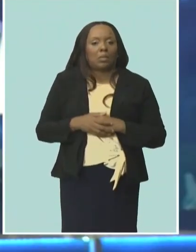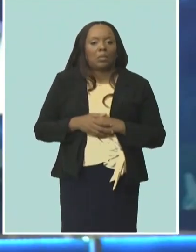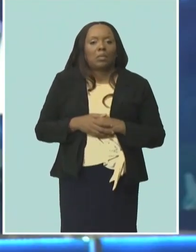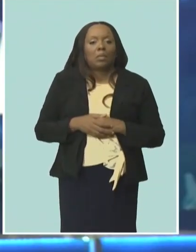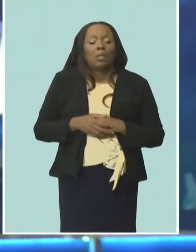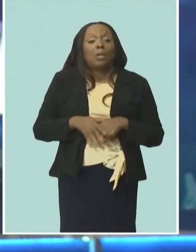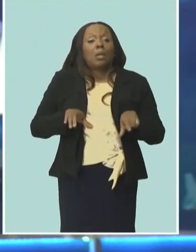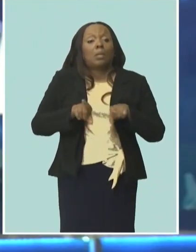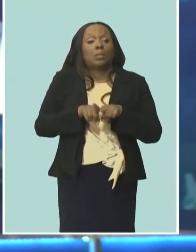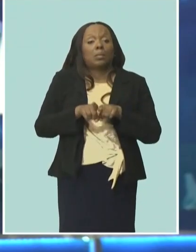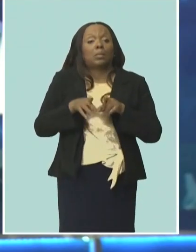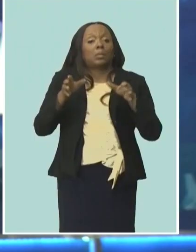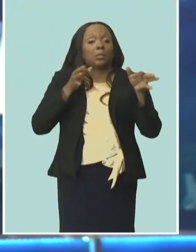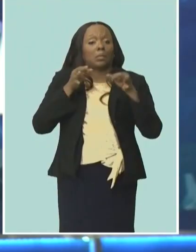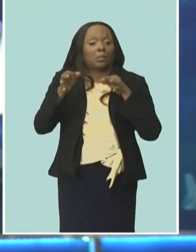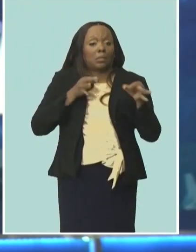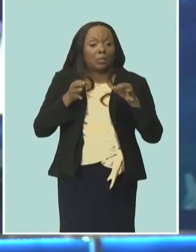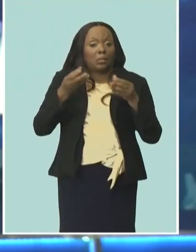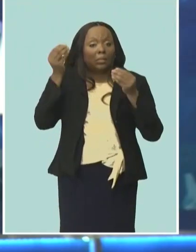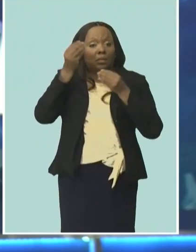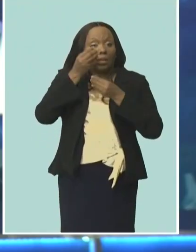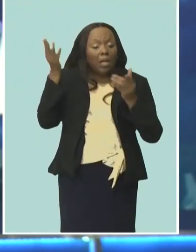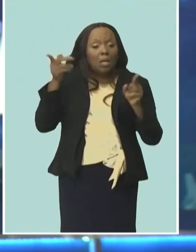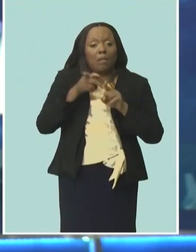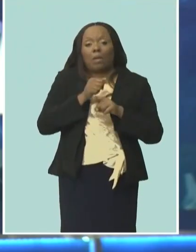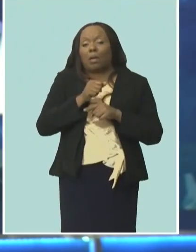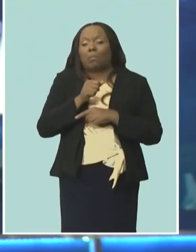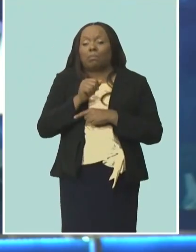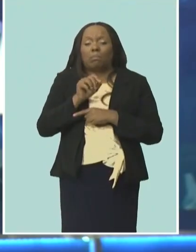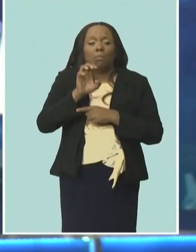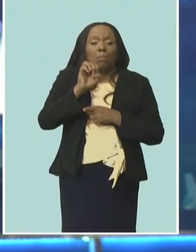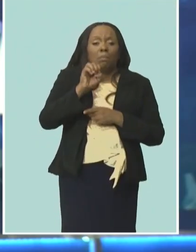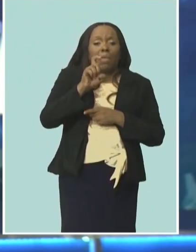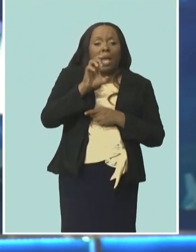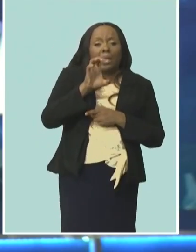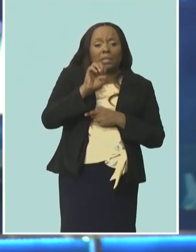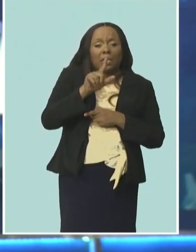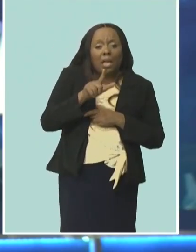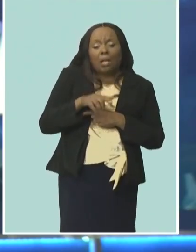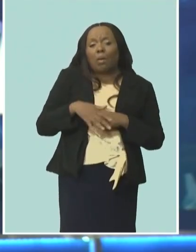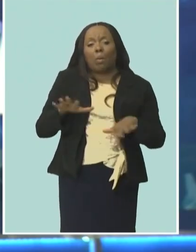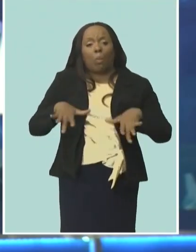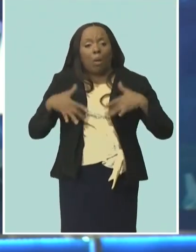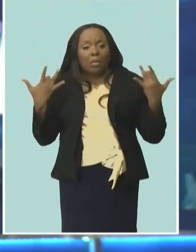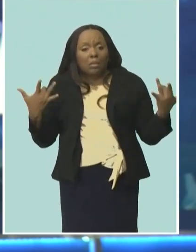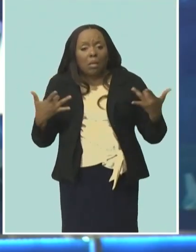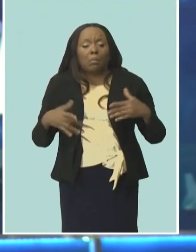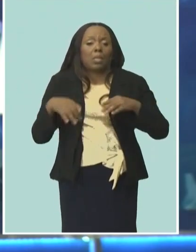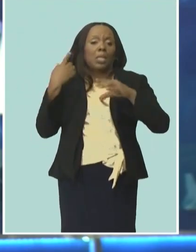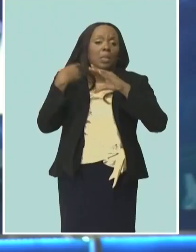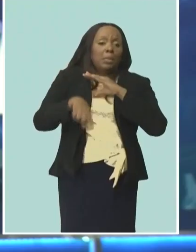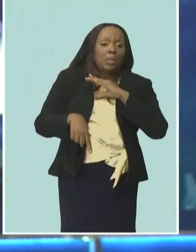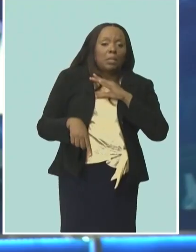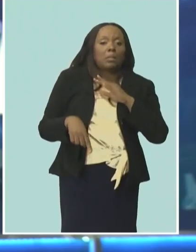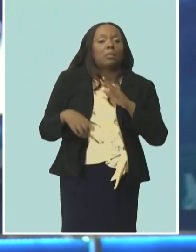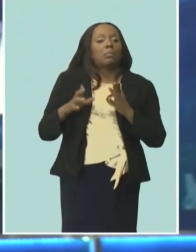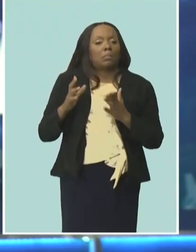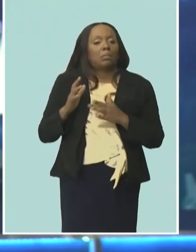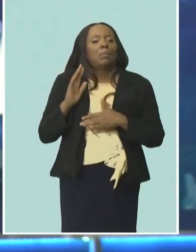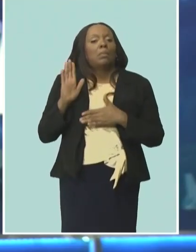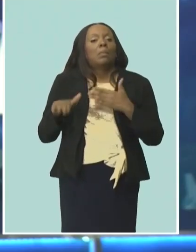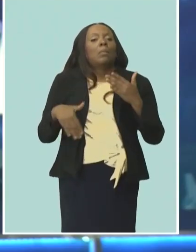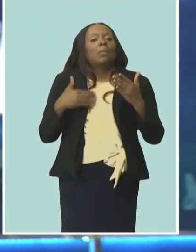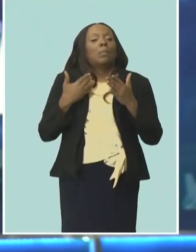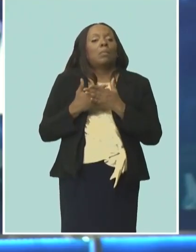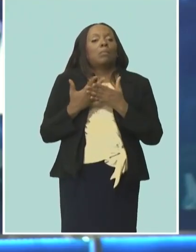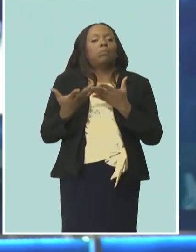The bank official further explained that data from various sources such as Excel spreadsheets, WhatsApp messages and emails all have a place